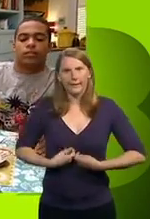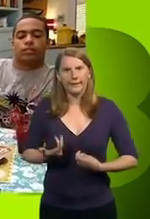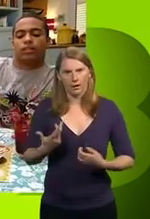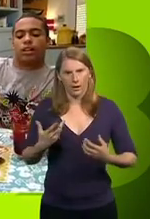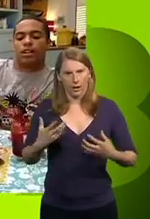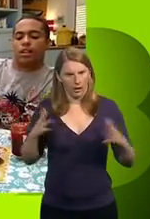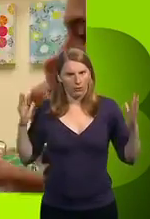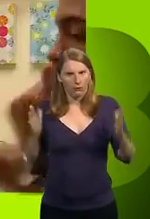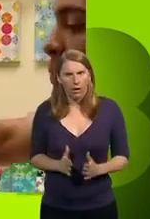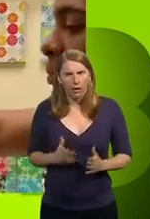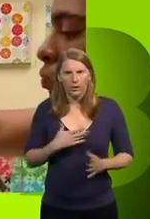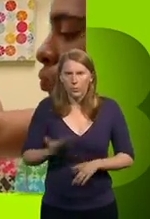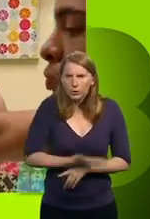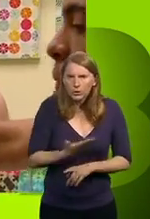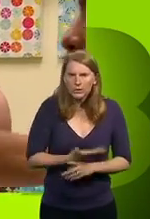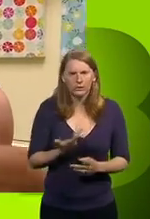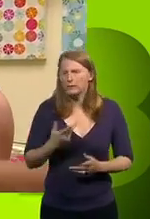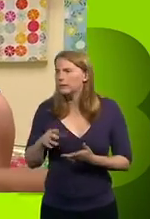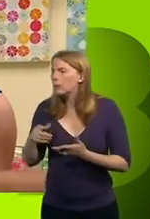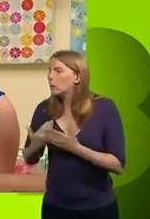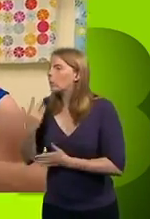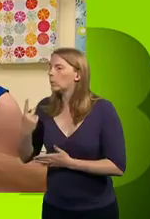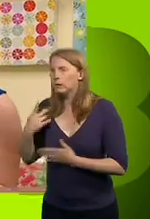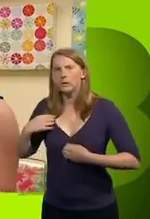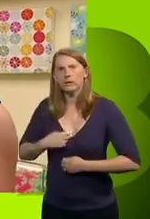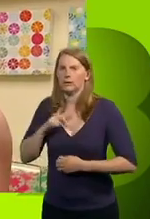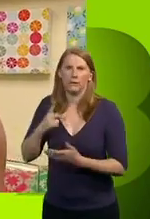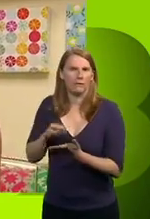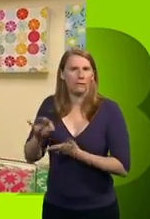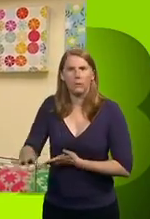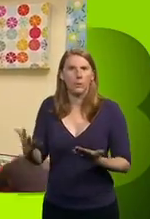saving up to buy these shoes. Yes, I am, you pretty little things.